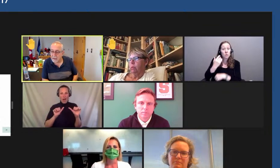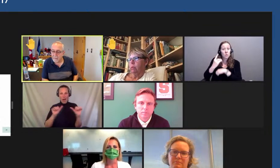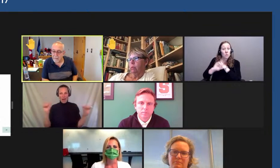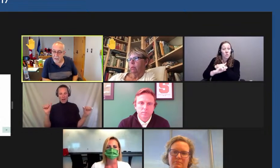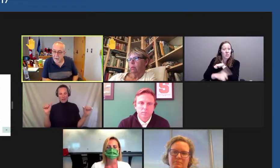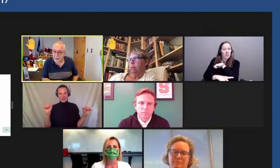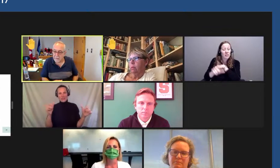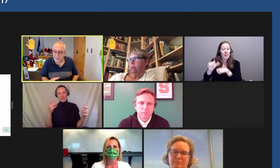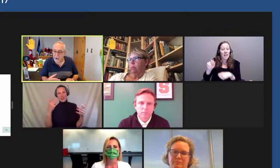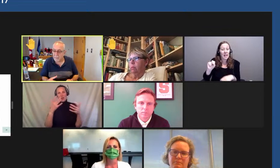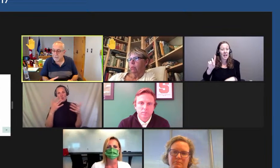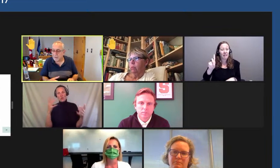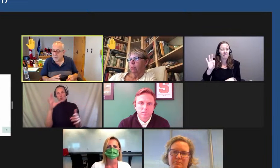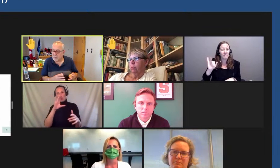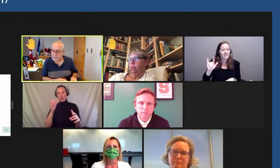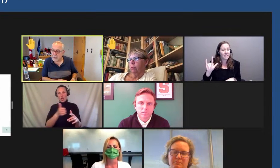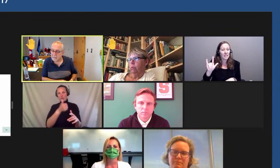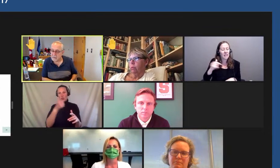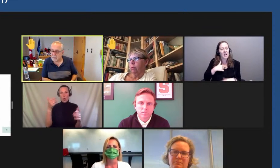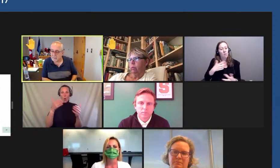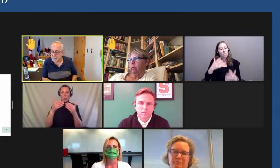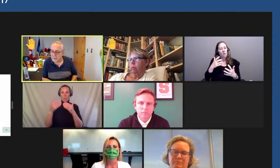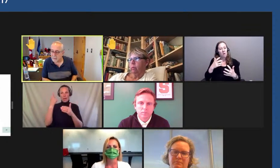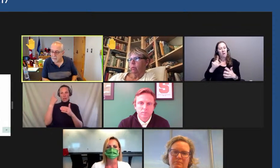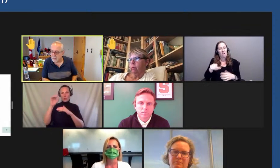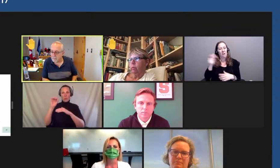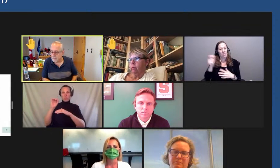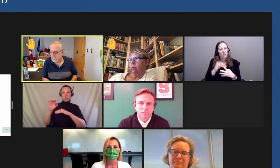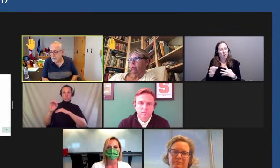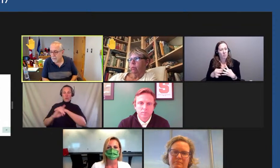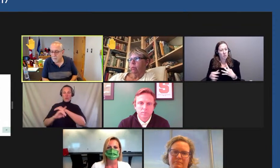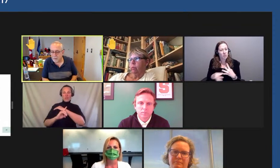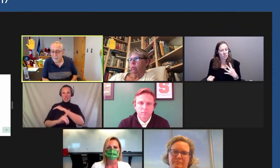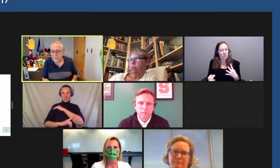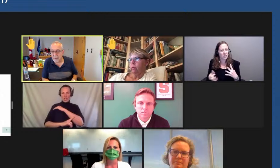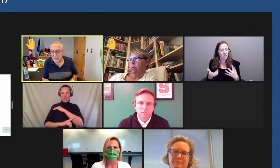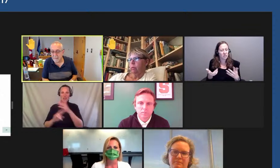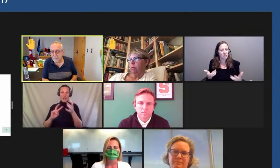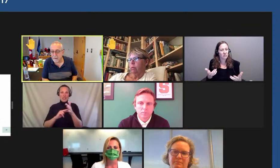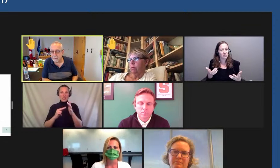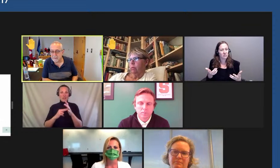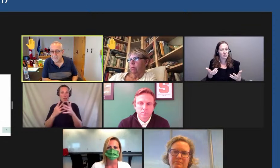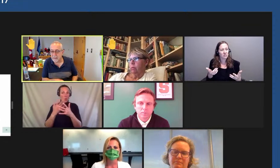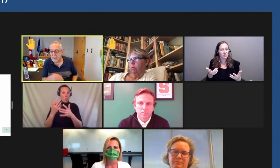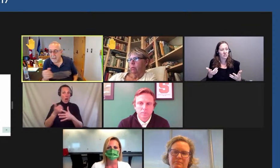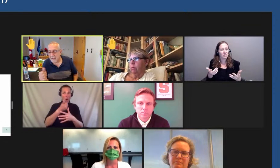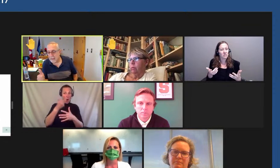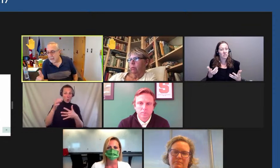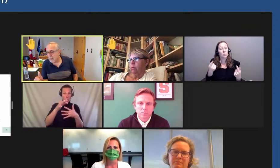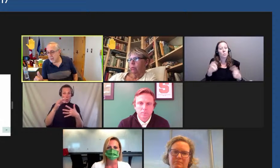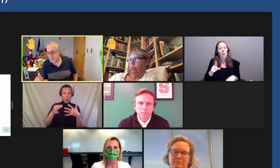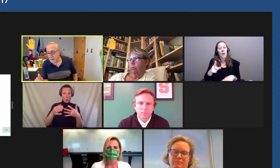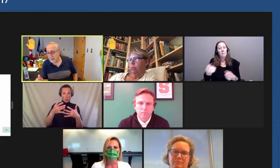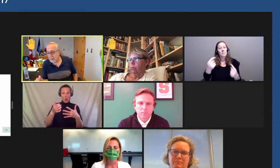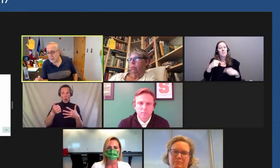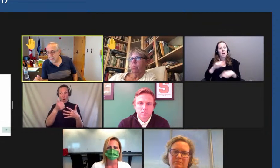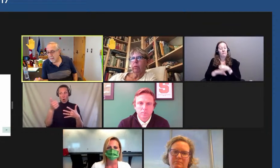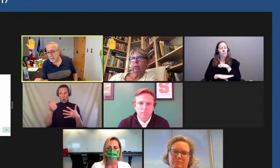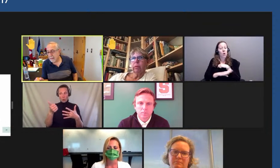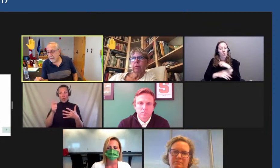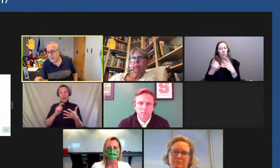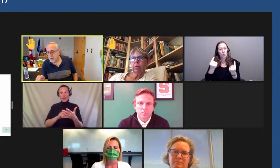to have another option to council in when you come back in the fall to say either we